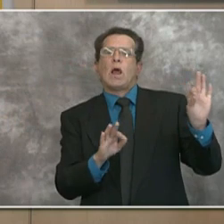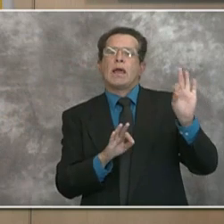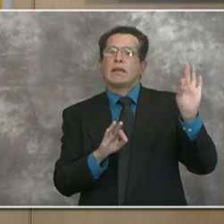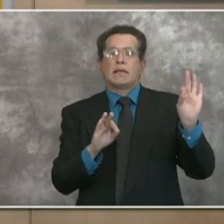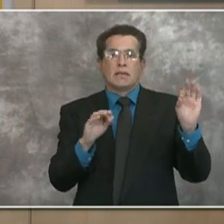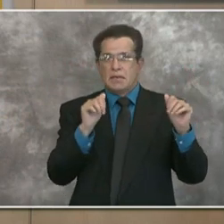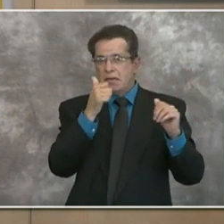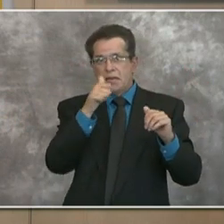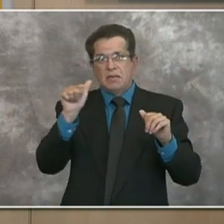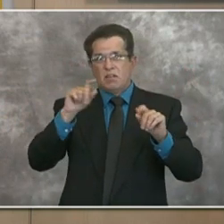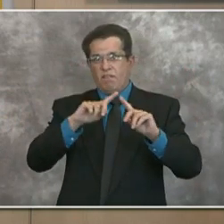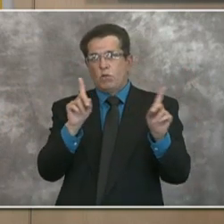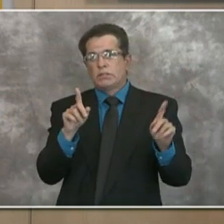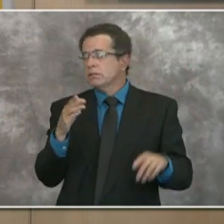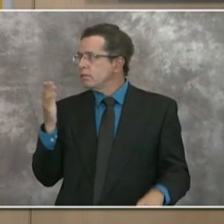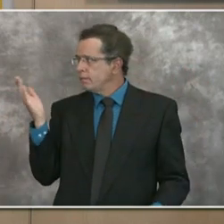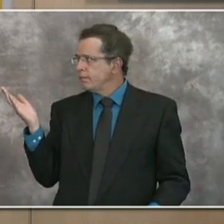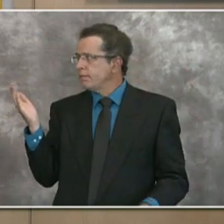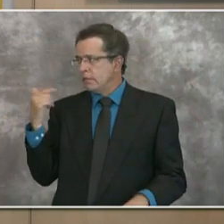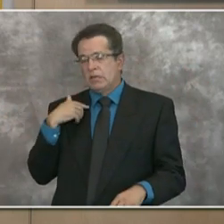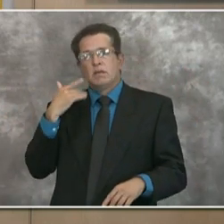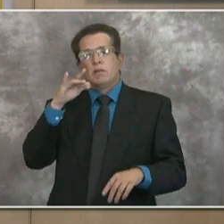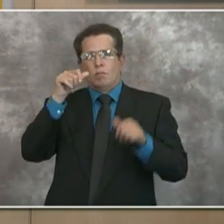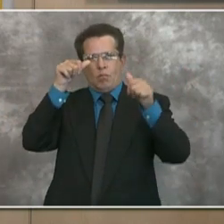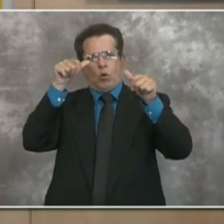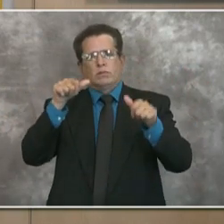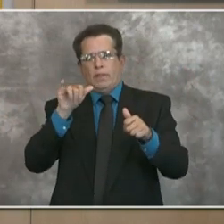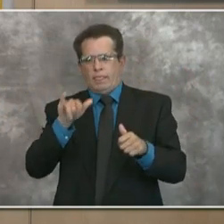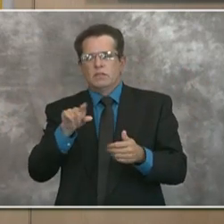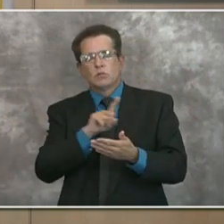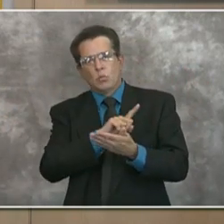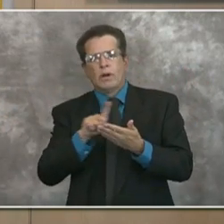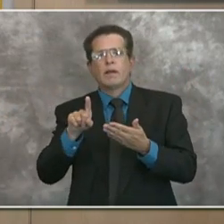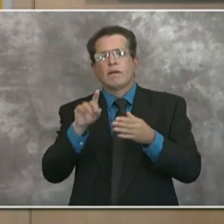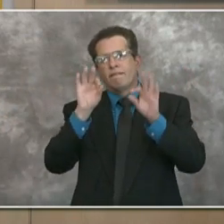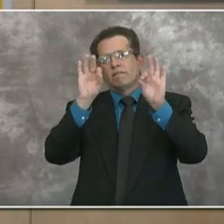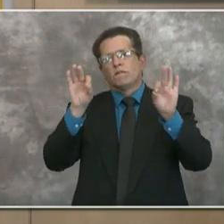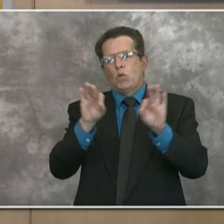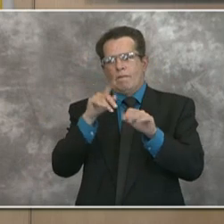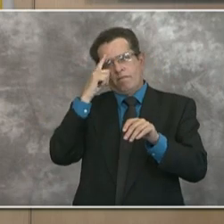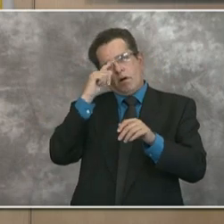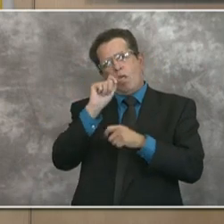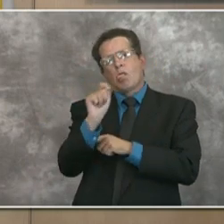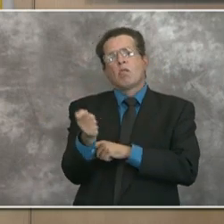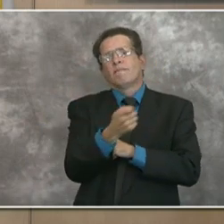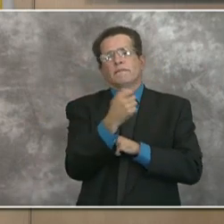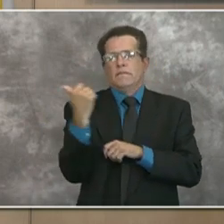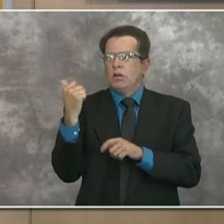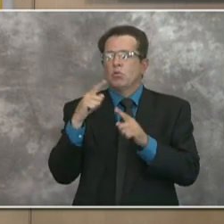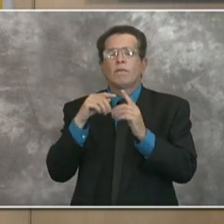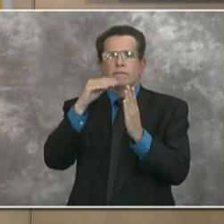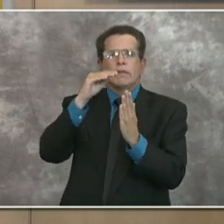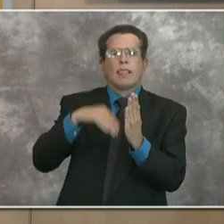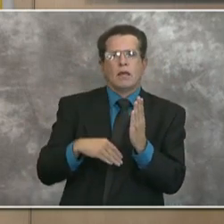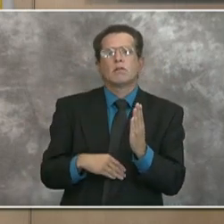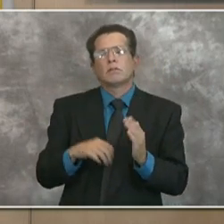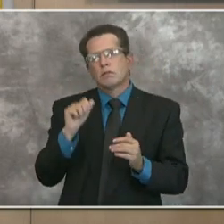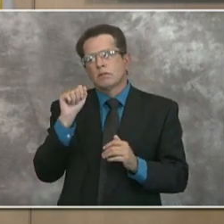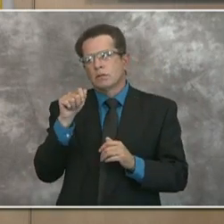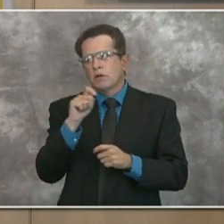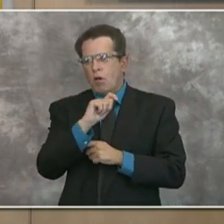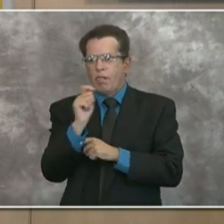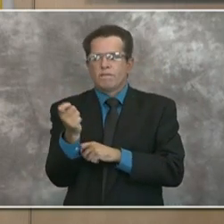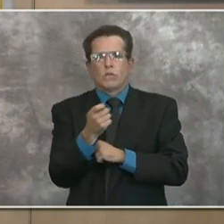Yeah, we had posted, I believe, earlier this week, a form for golf courses to fill out. It was titled Proposed Golf